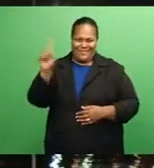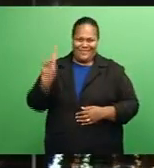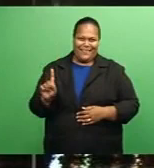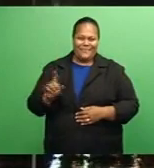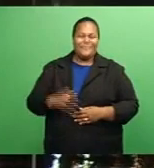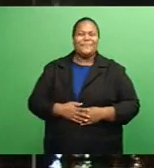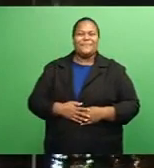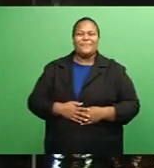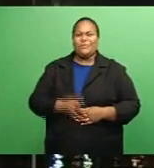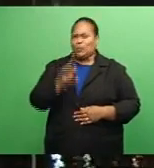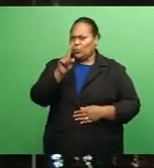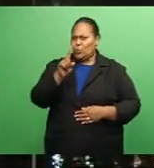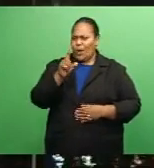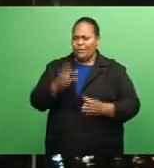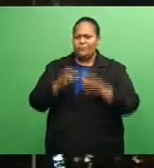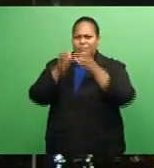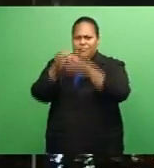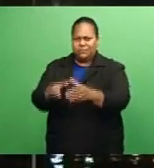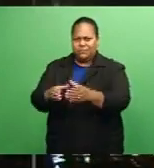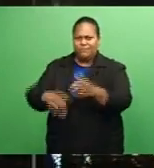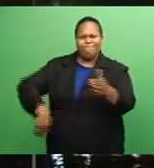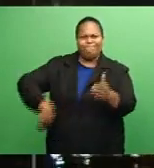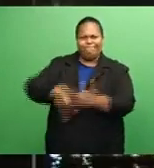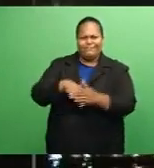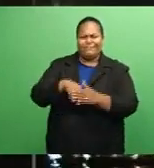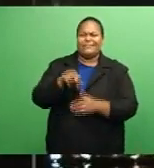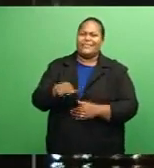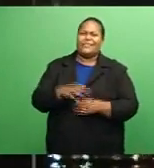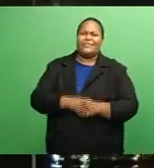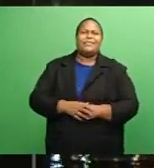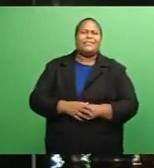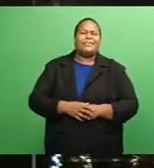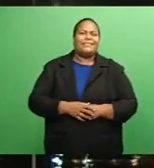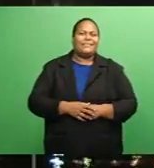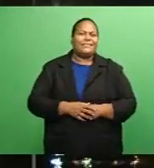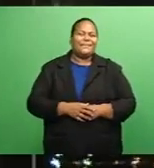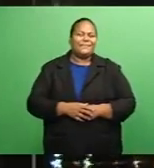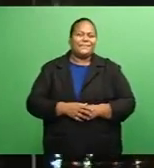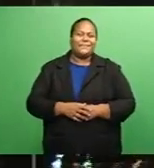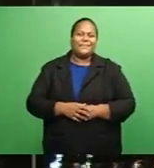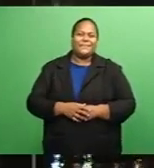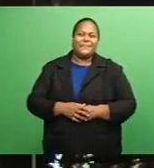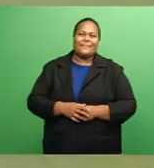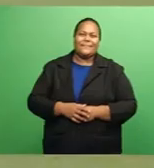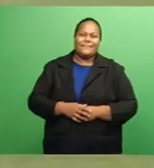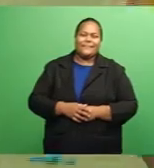youngster Melvin Money in the 48th minute of play. Carlani Tavi with the details.